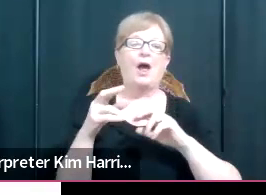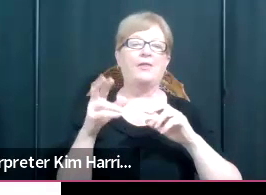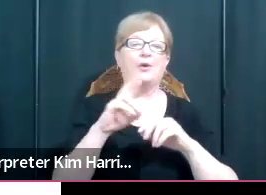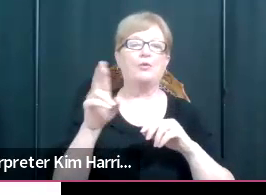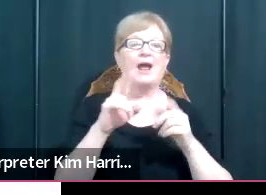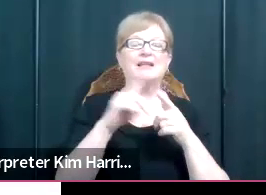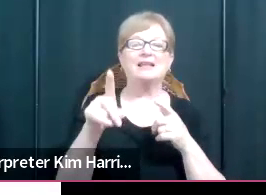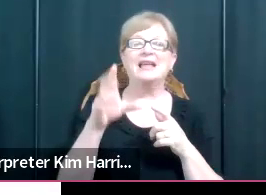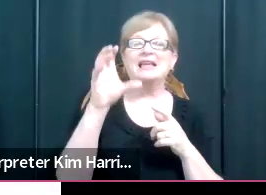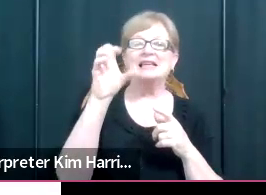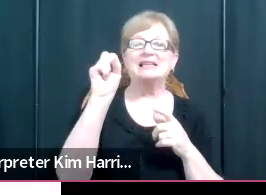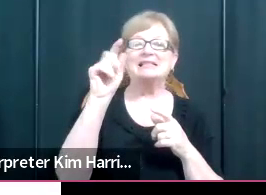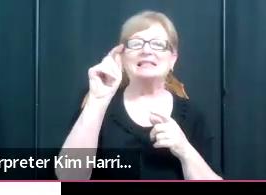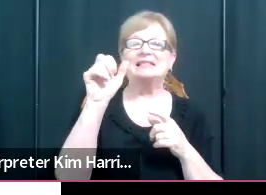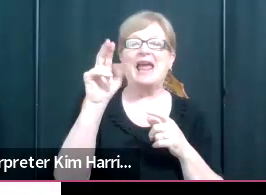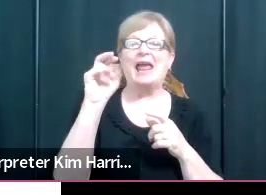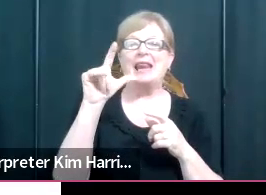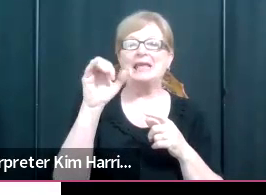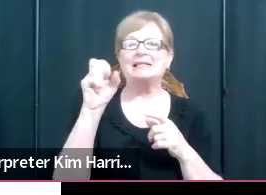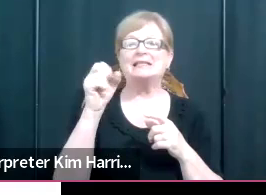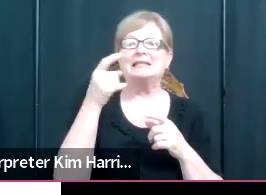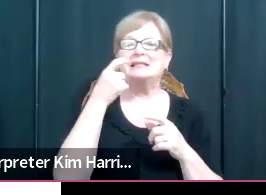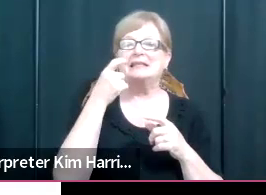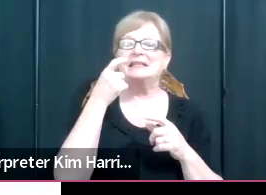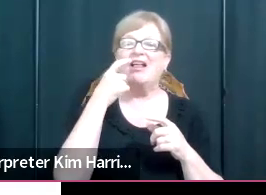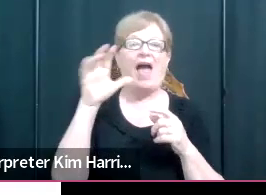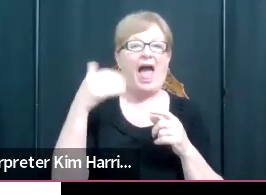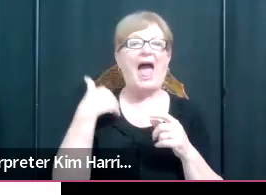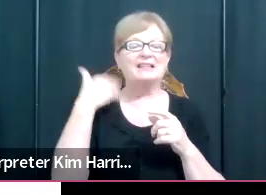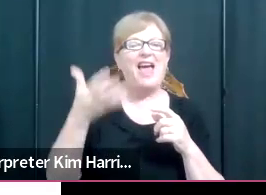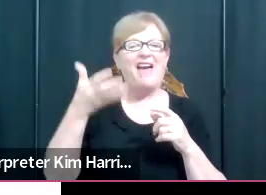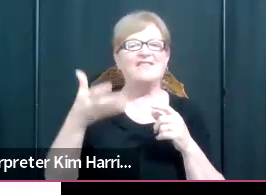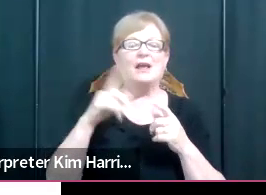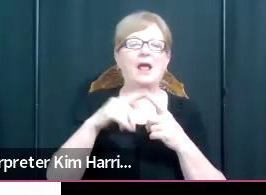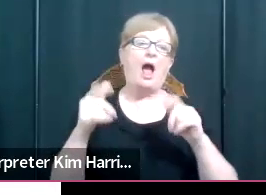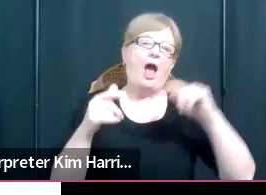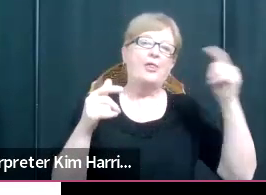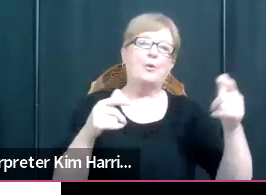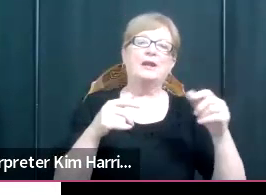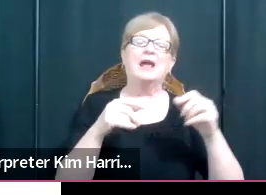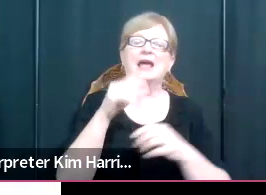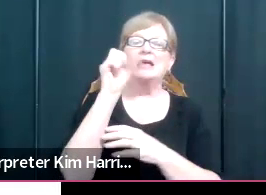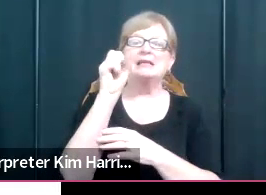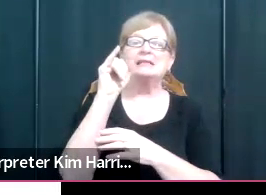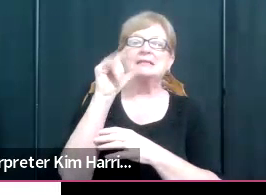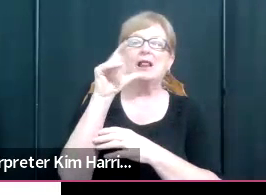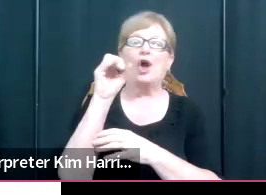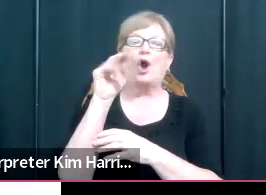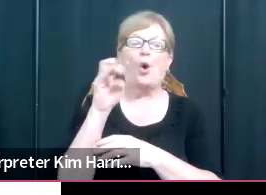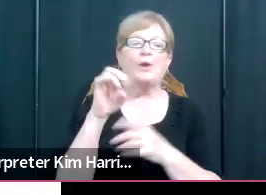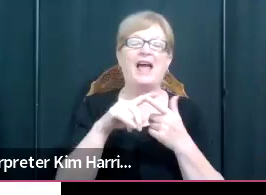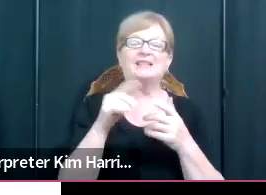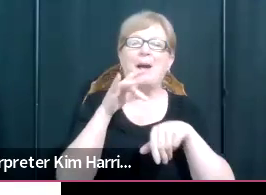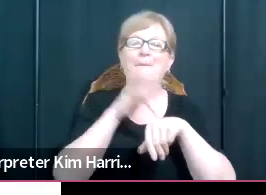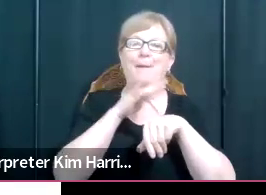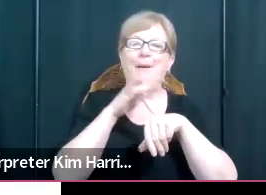stainless steel and has a really heavy weight to it. The one on the left is made out of a silicone covering and has bumps on it, so it's kind of